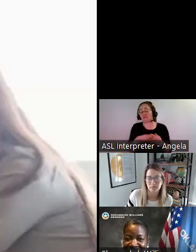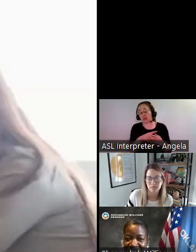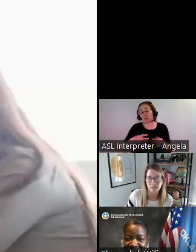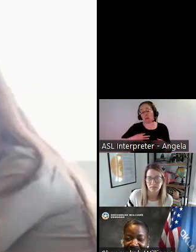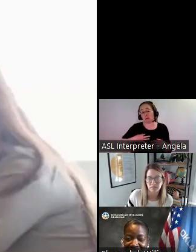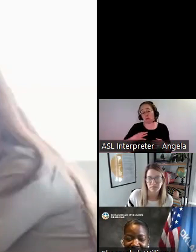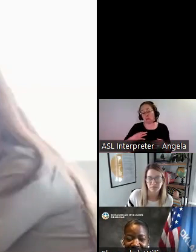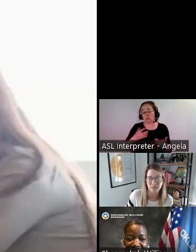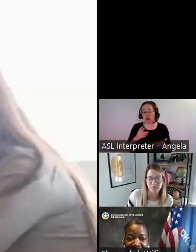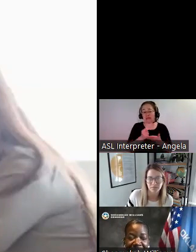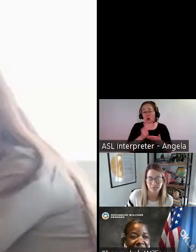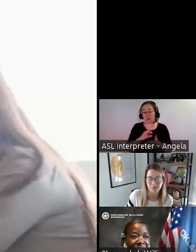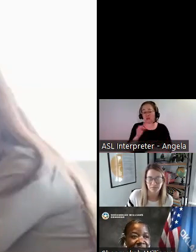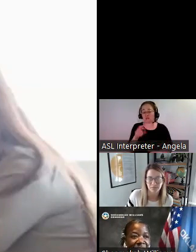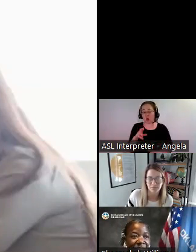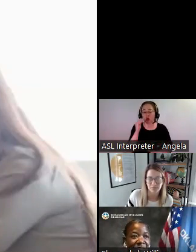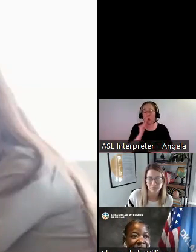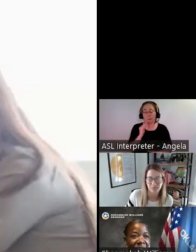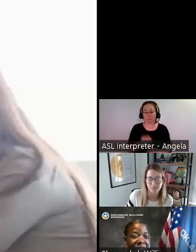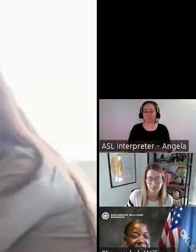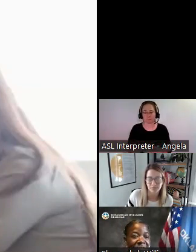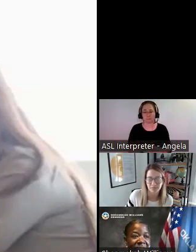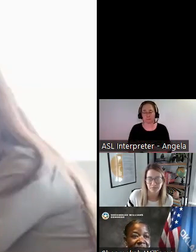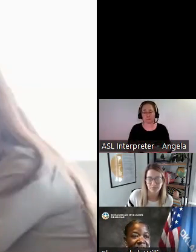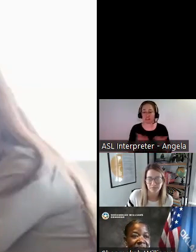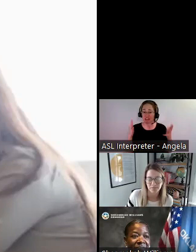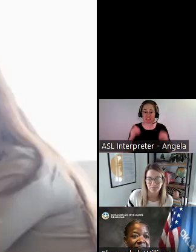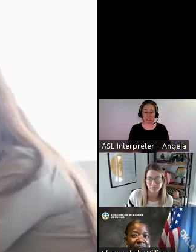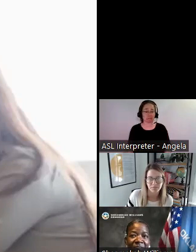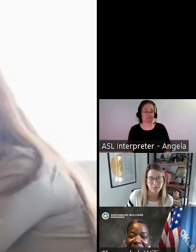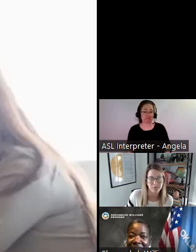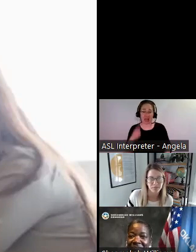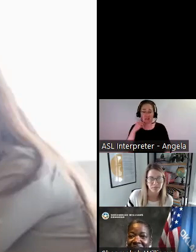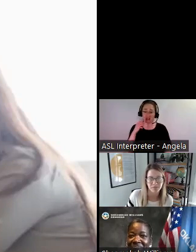to be therapeutic foster homes. And that's it. So I think we're within our timeline.